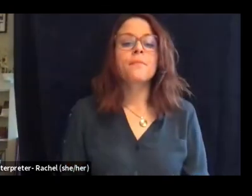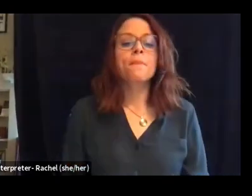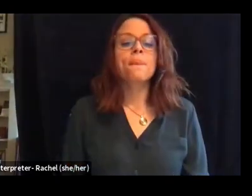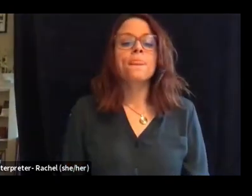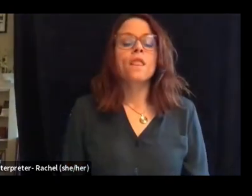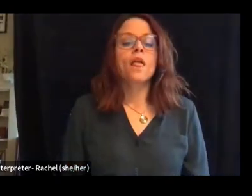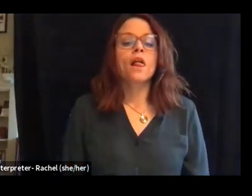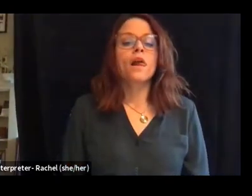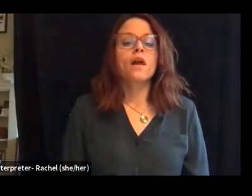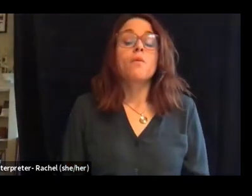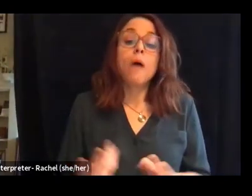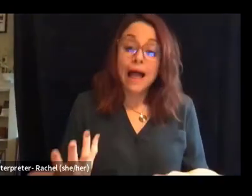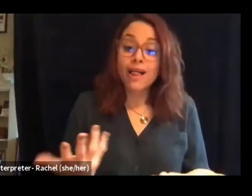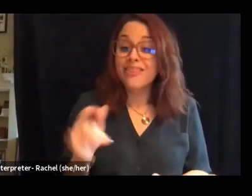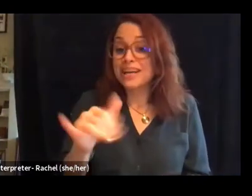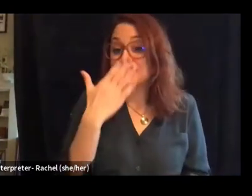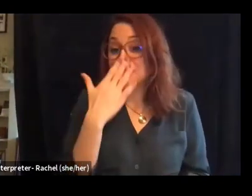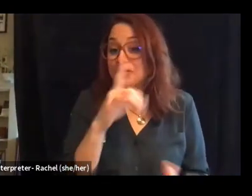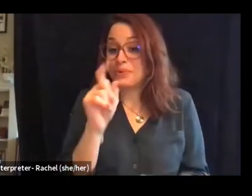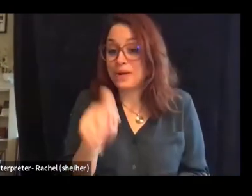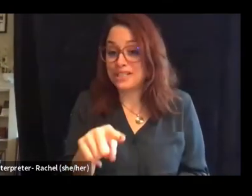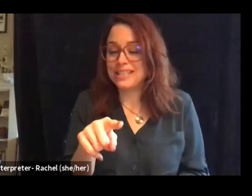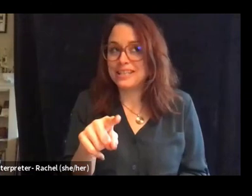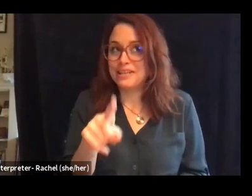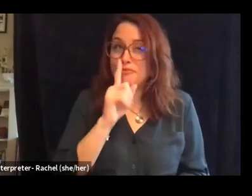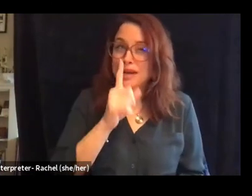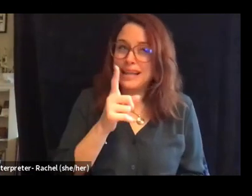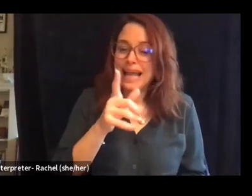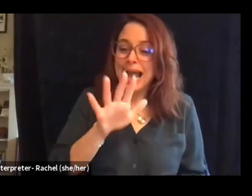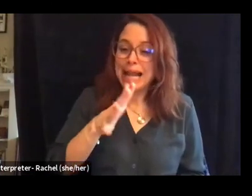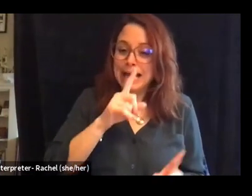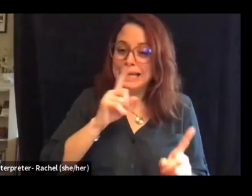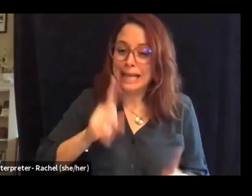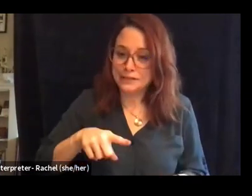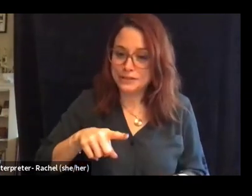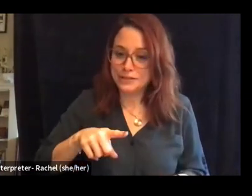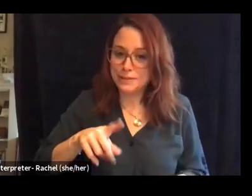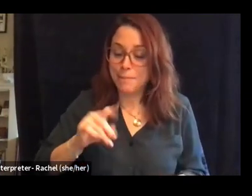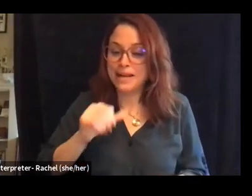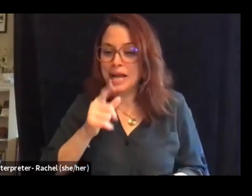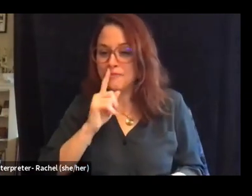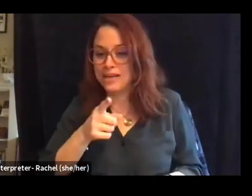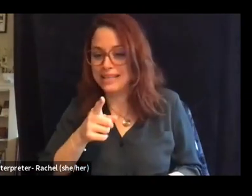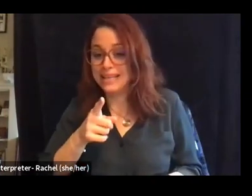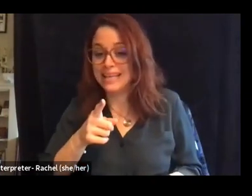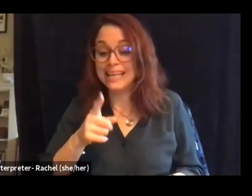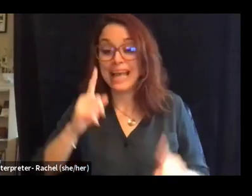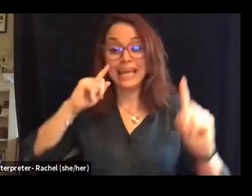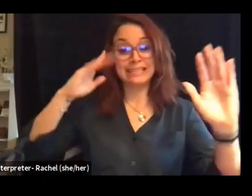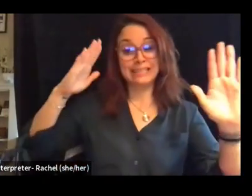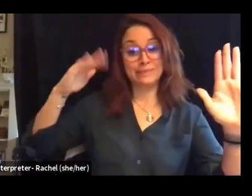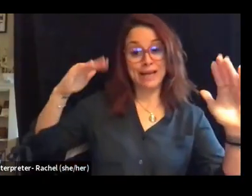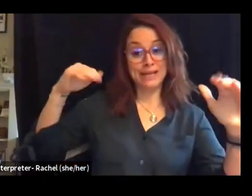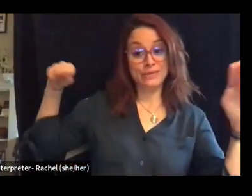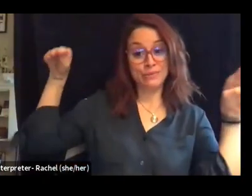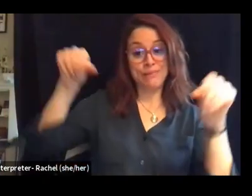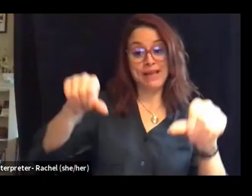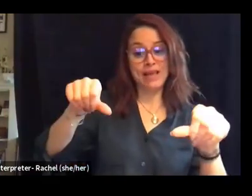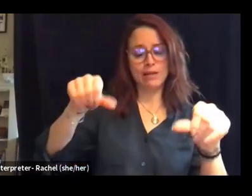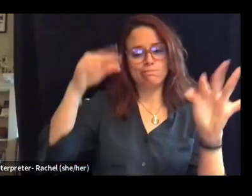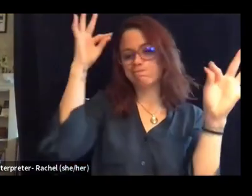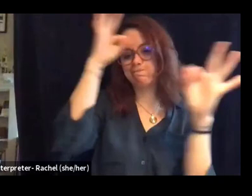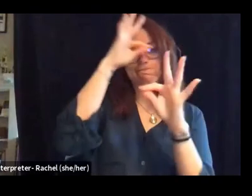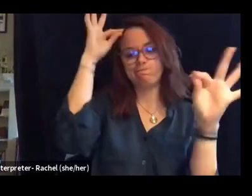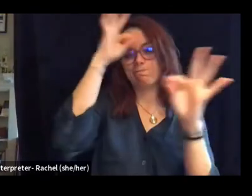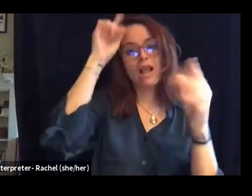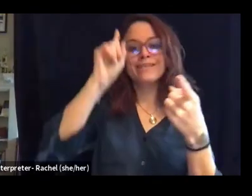essentially we just answered in the last hour and a half. You don't know what to expect to pay until you go through